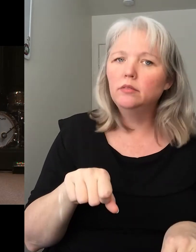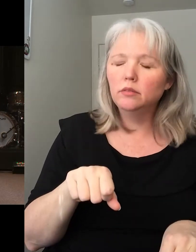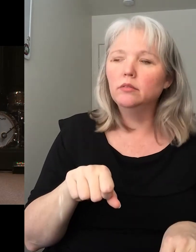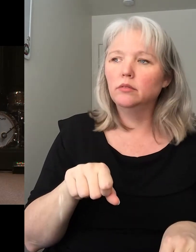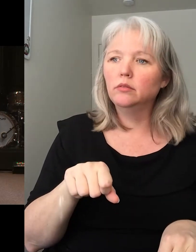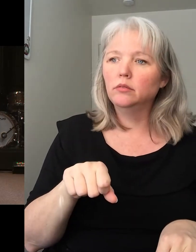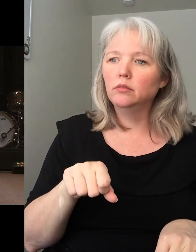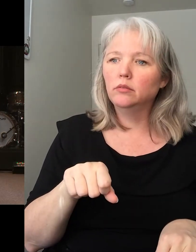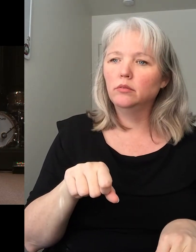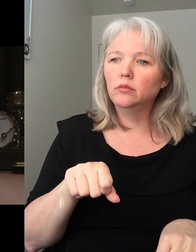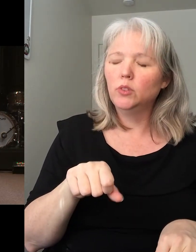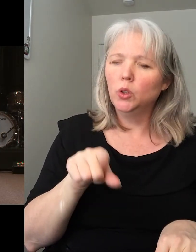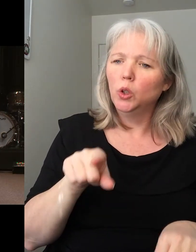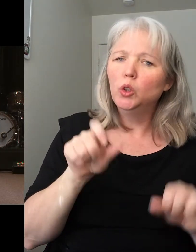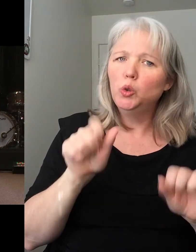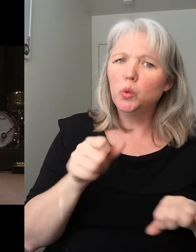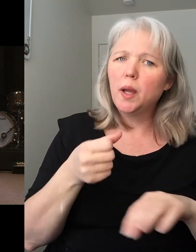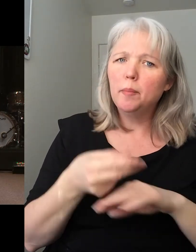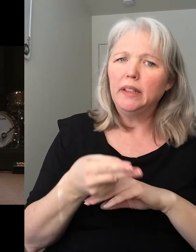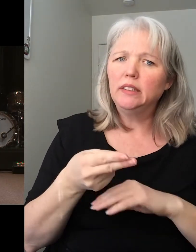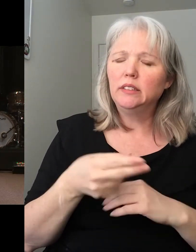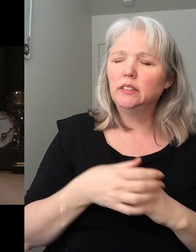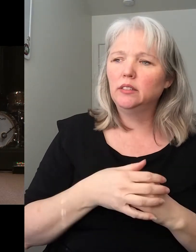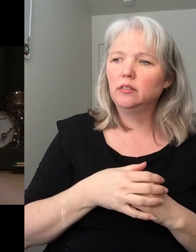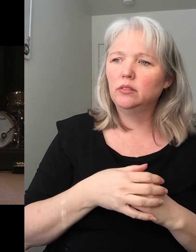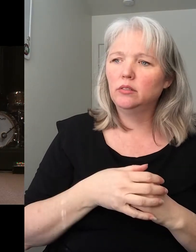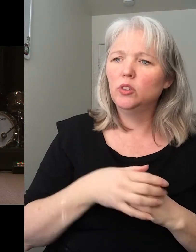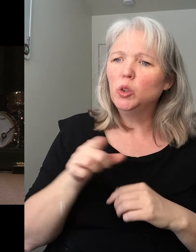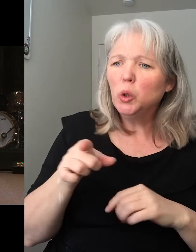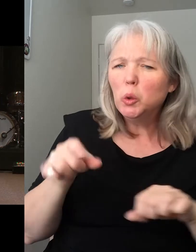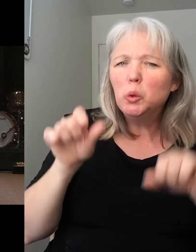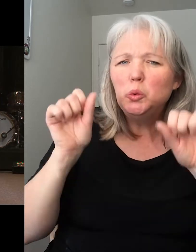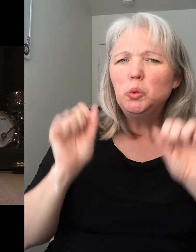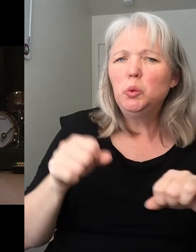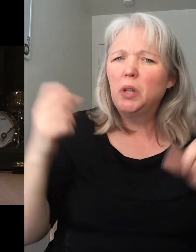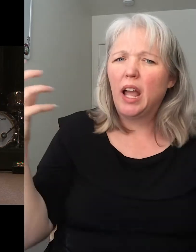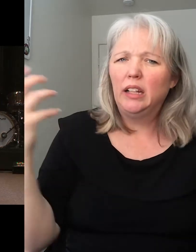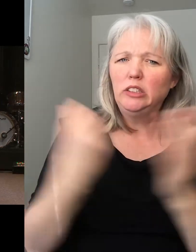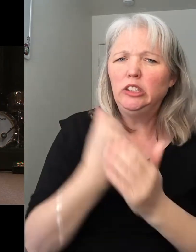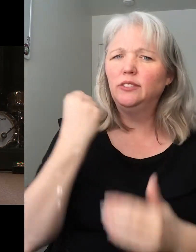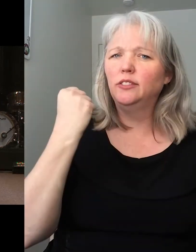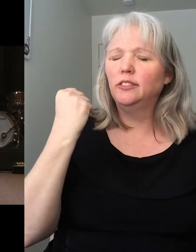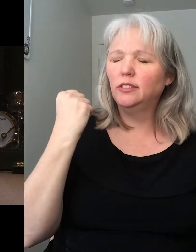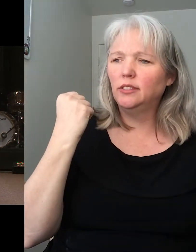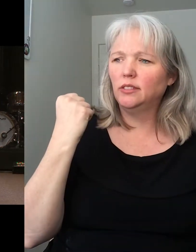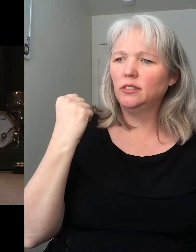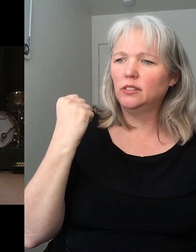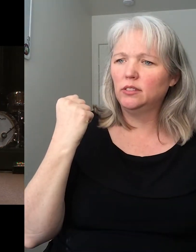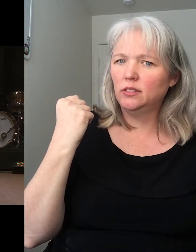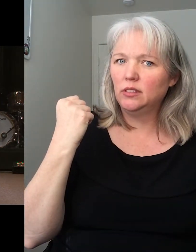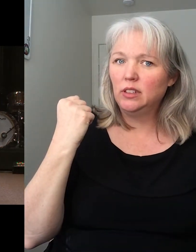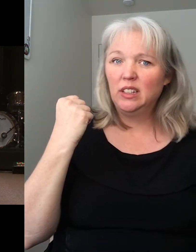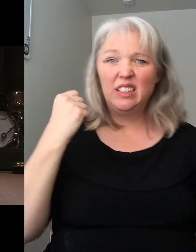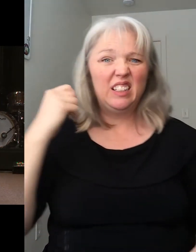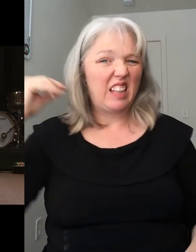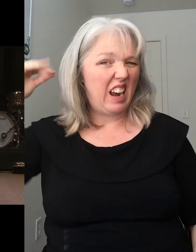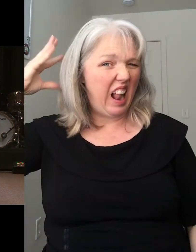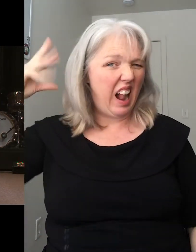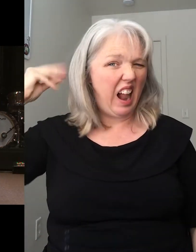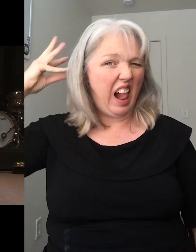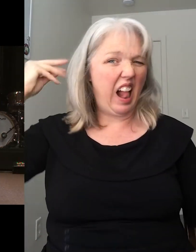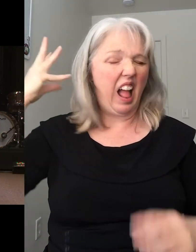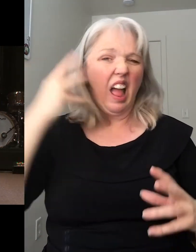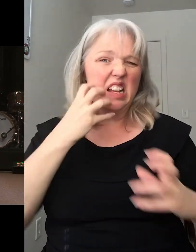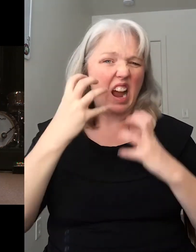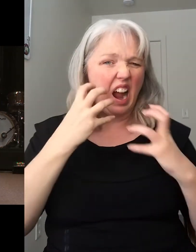you can do this. You can beat this. You can achieve this. The screaming